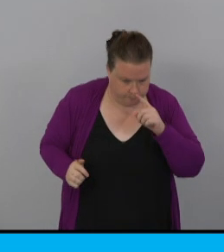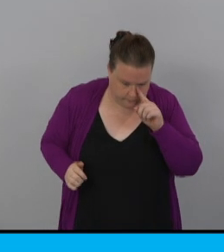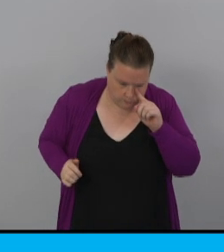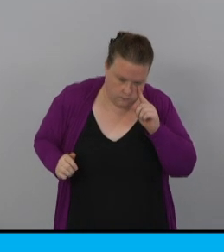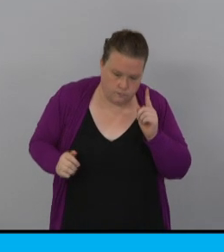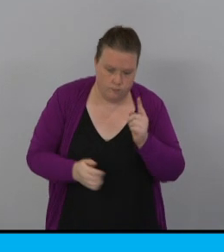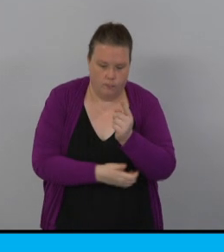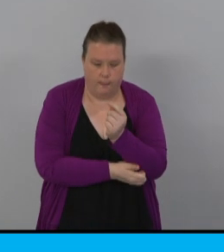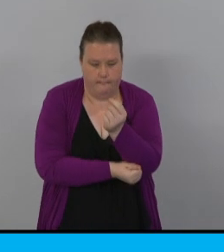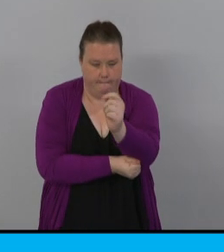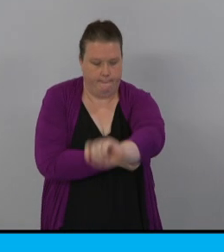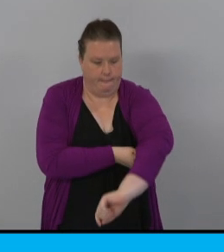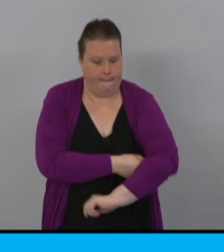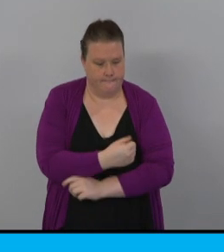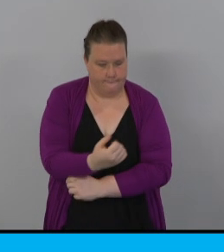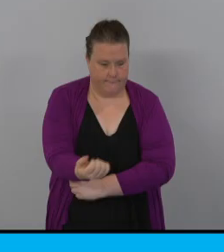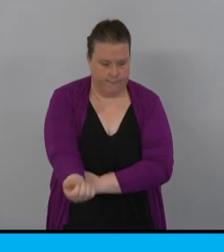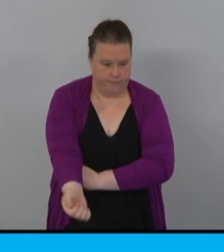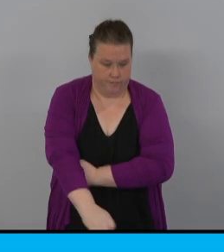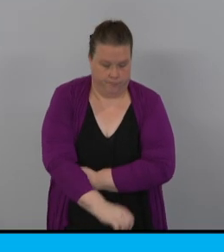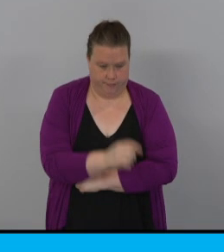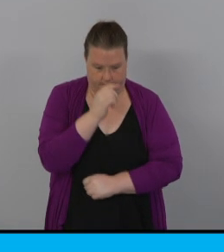we have continuing enrollment declines.